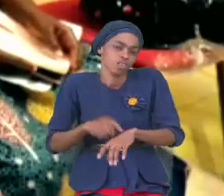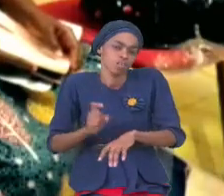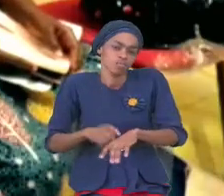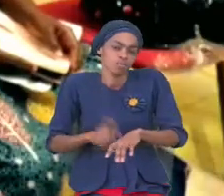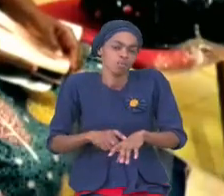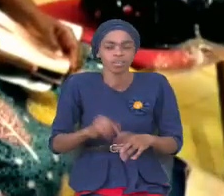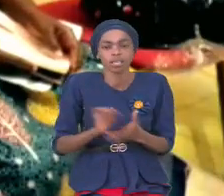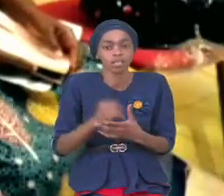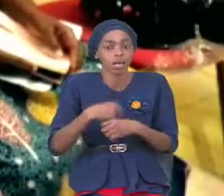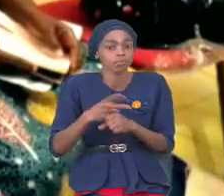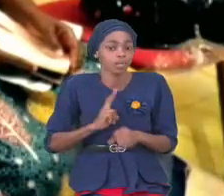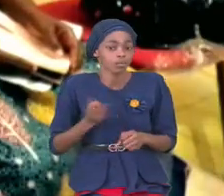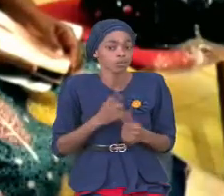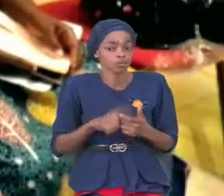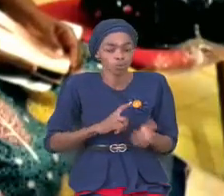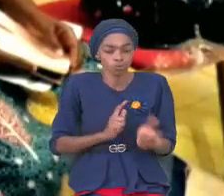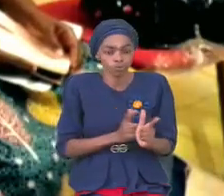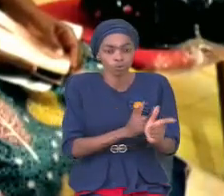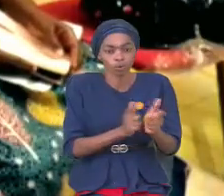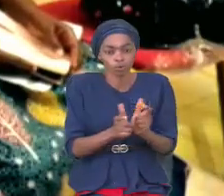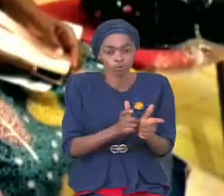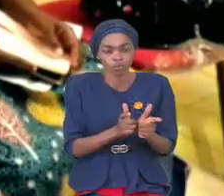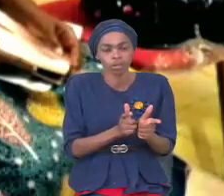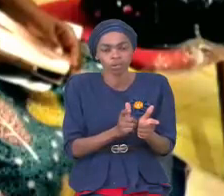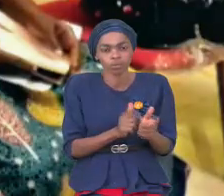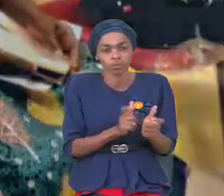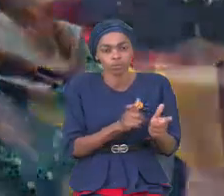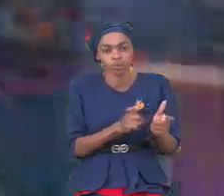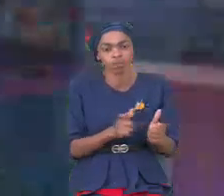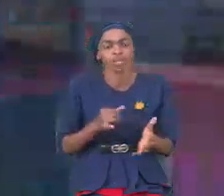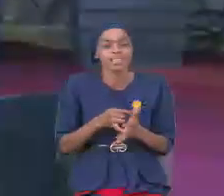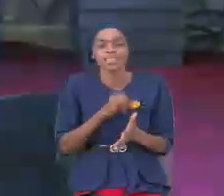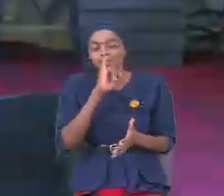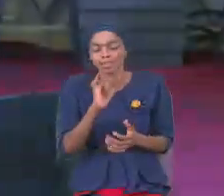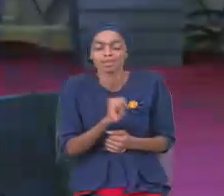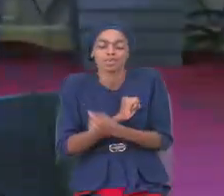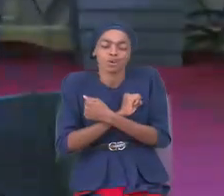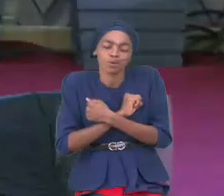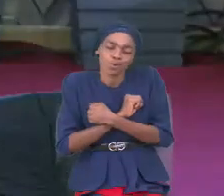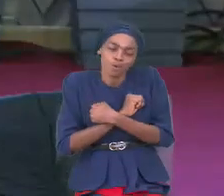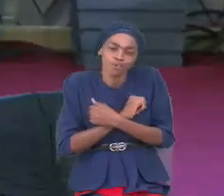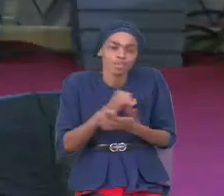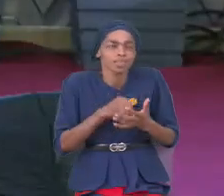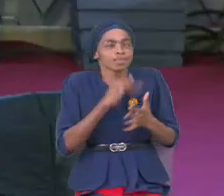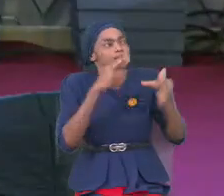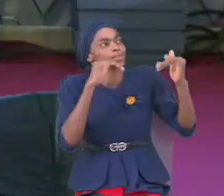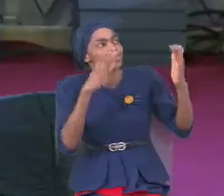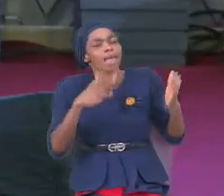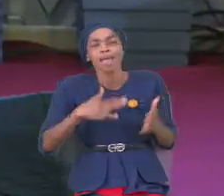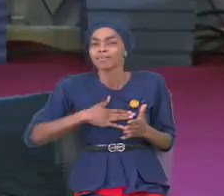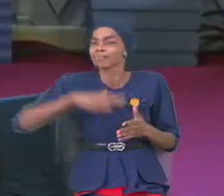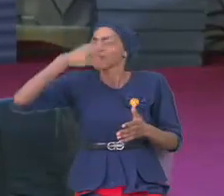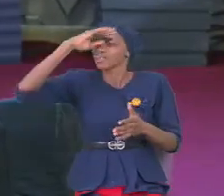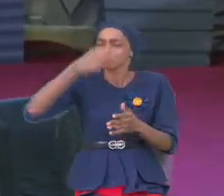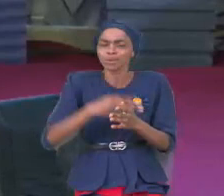to run. It's the love. It's the expectation. My son is coming. I have a chance to